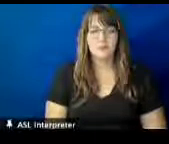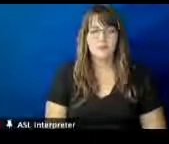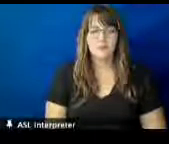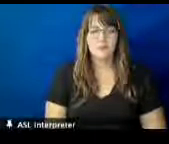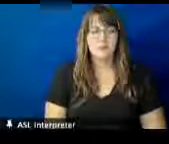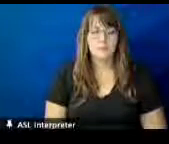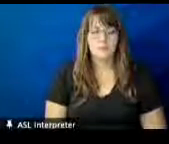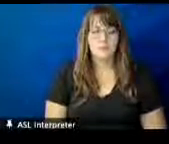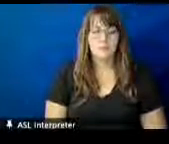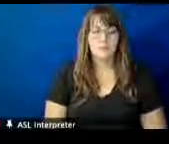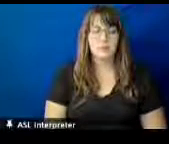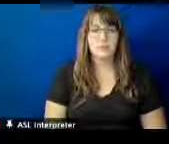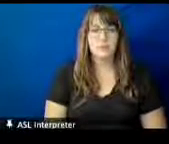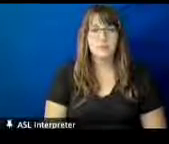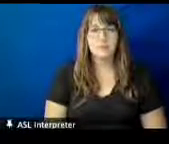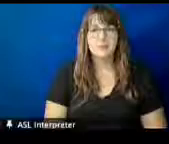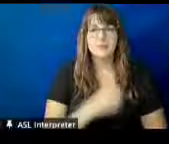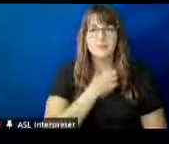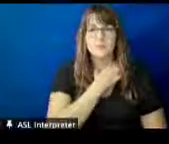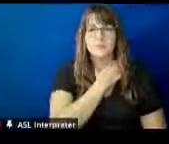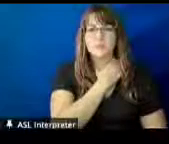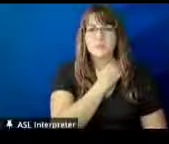el